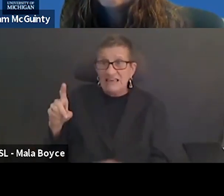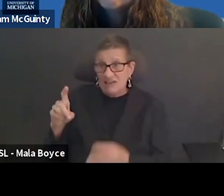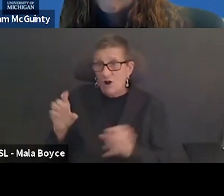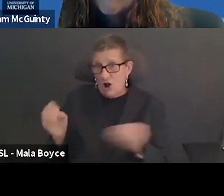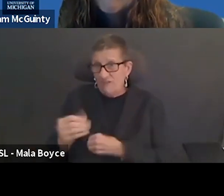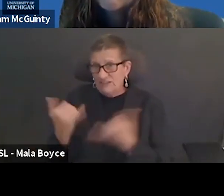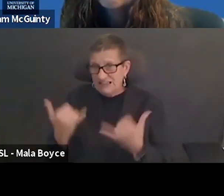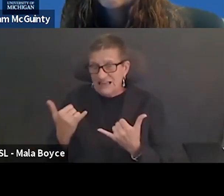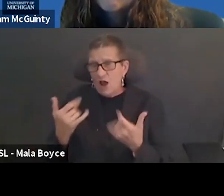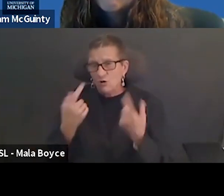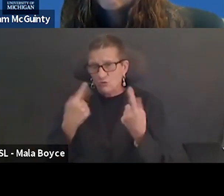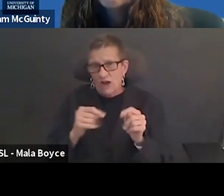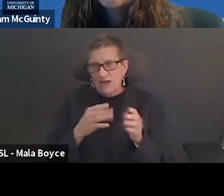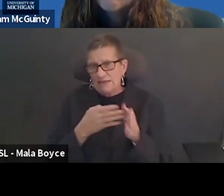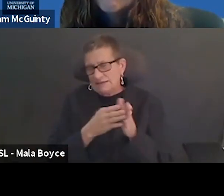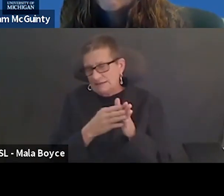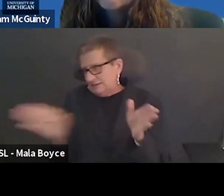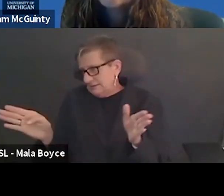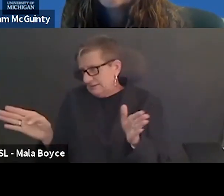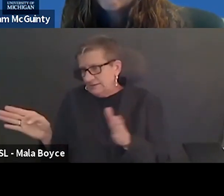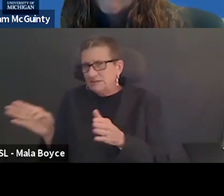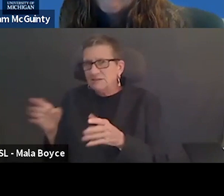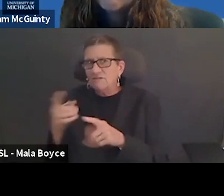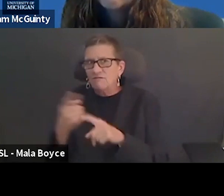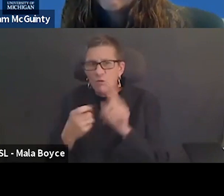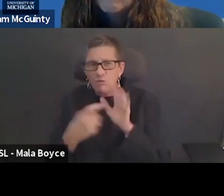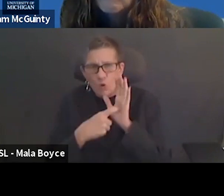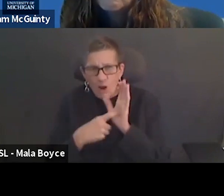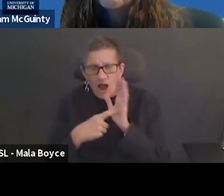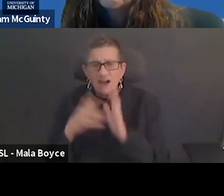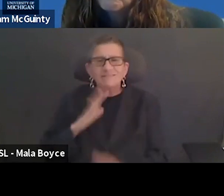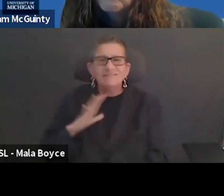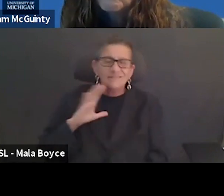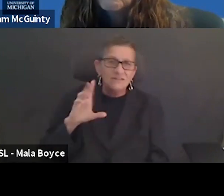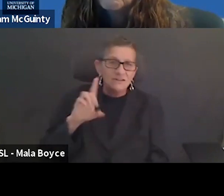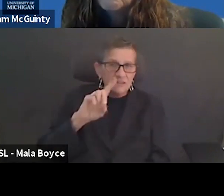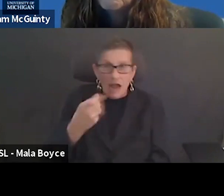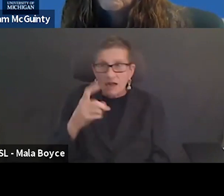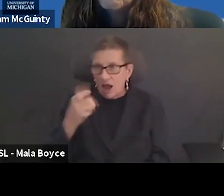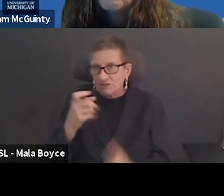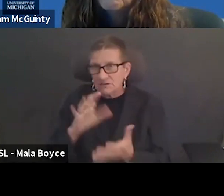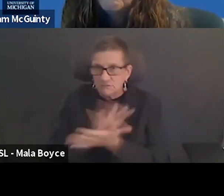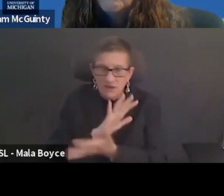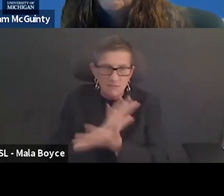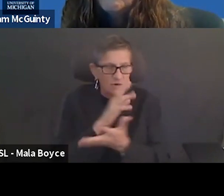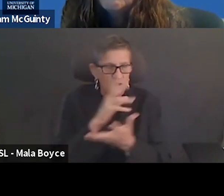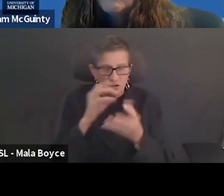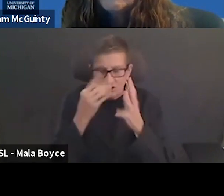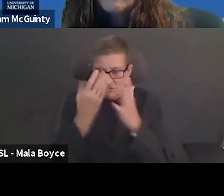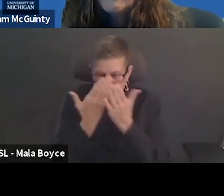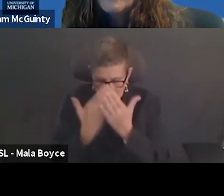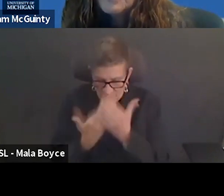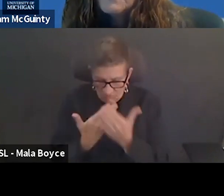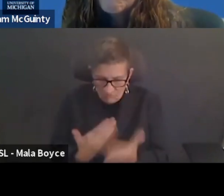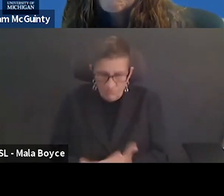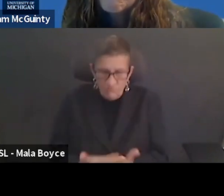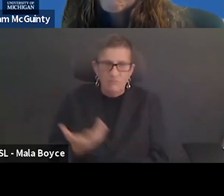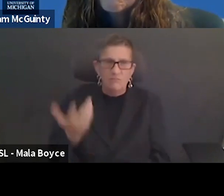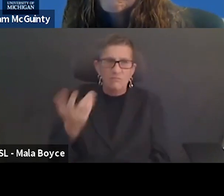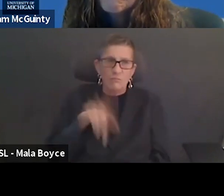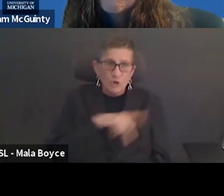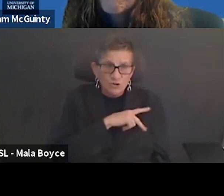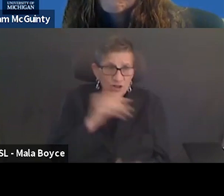from requirements regarding like having a lot of diagnostic and personal information, which I think is great. I think that also needs